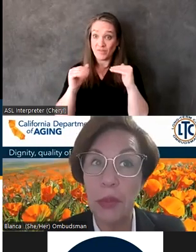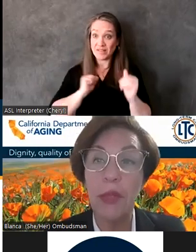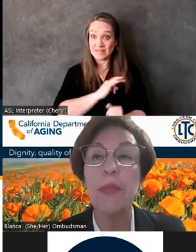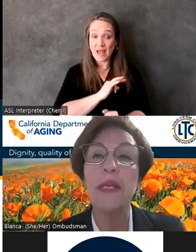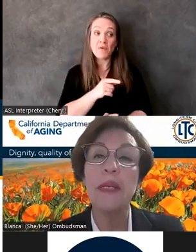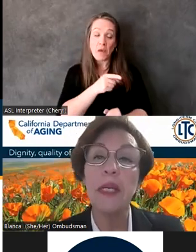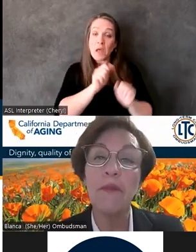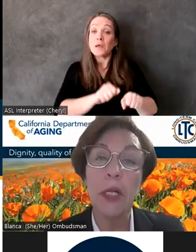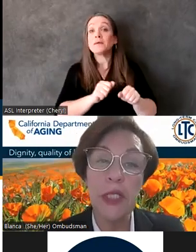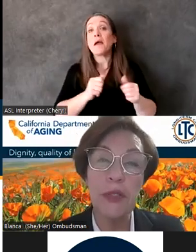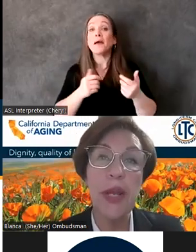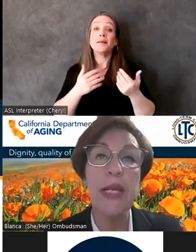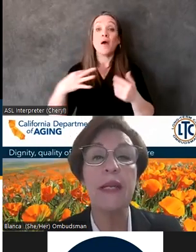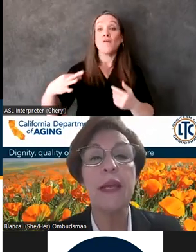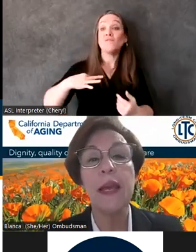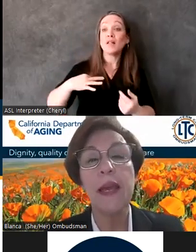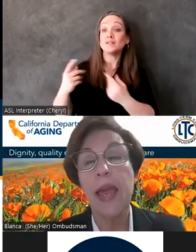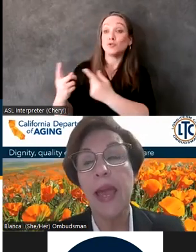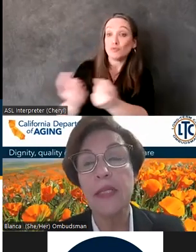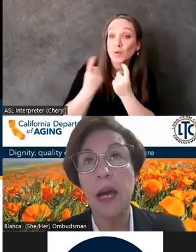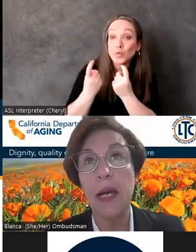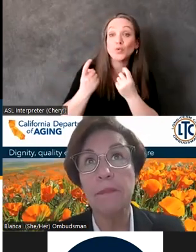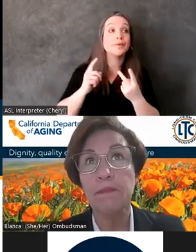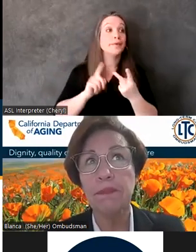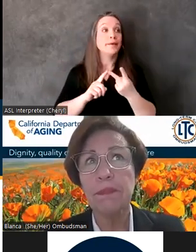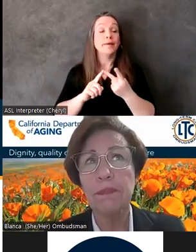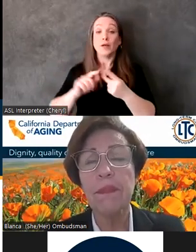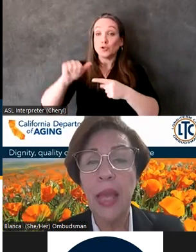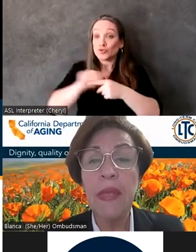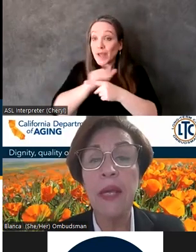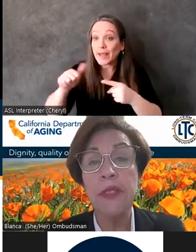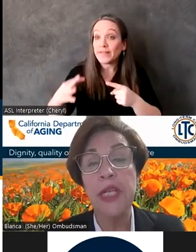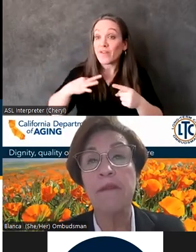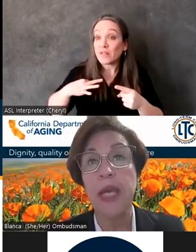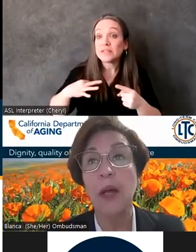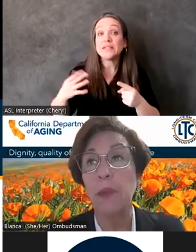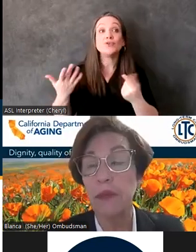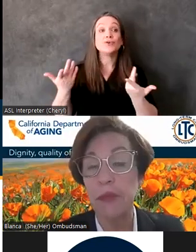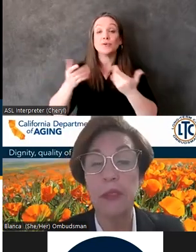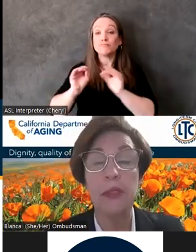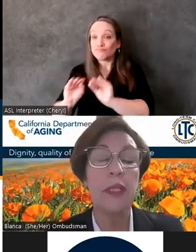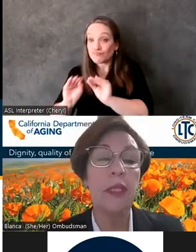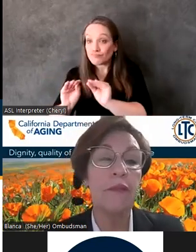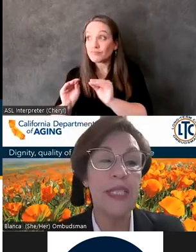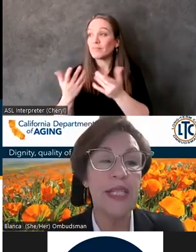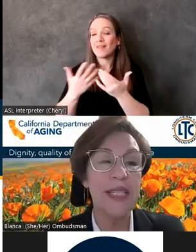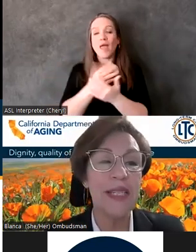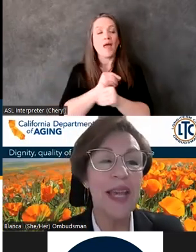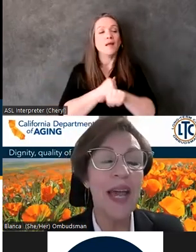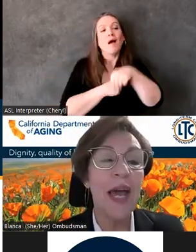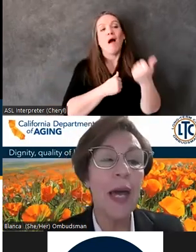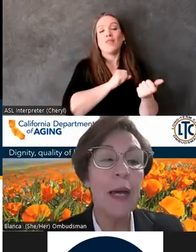volunteer recruitment, volunteer training, and then other staff to help with the field